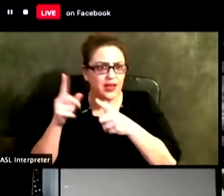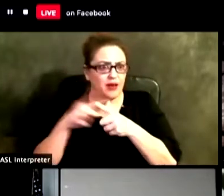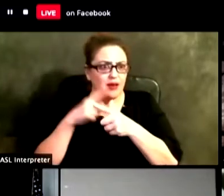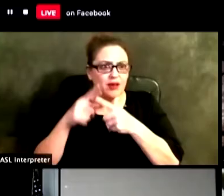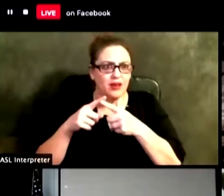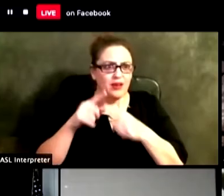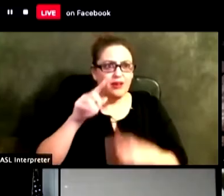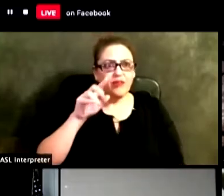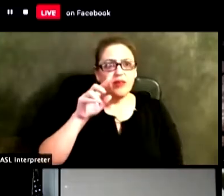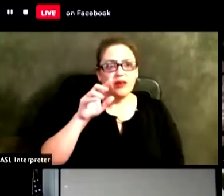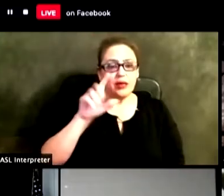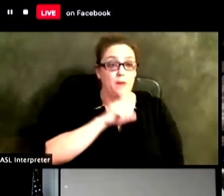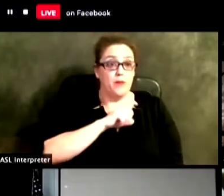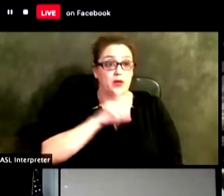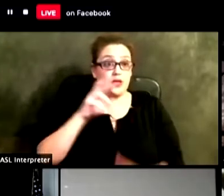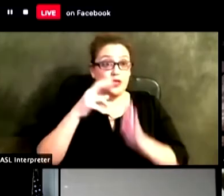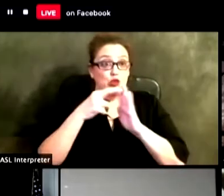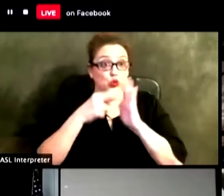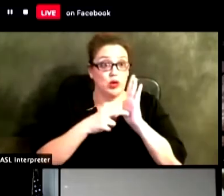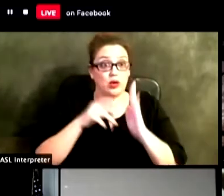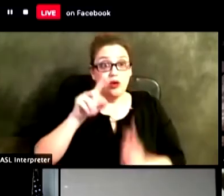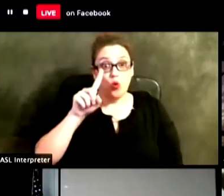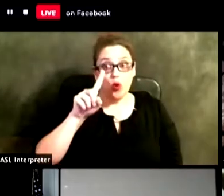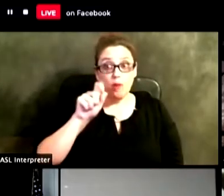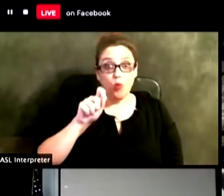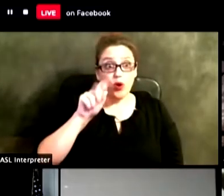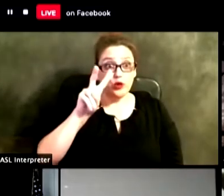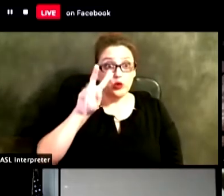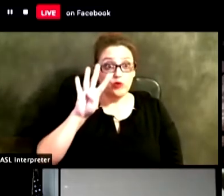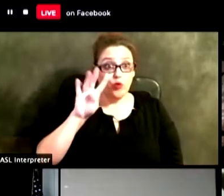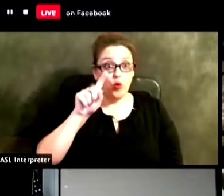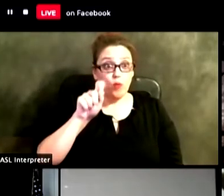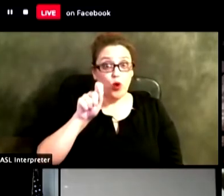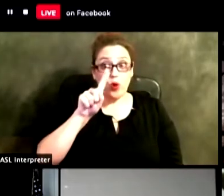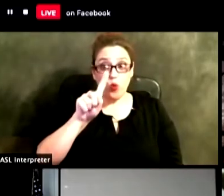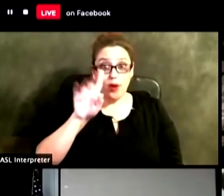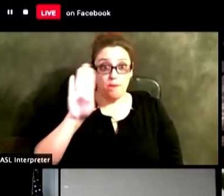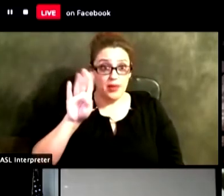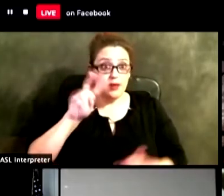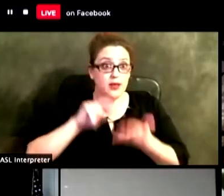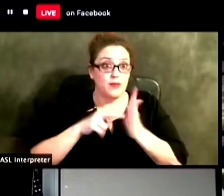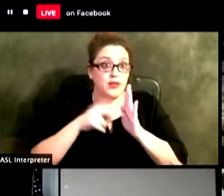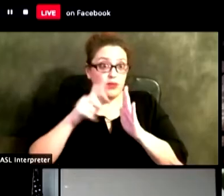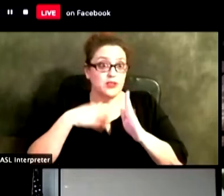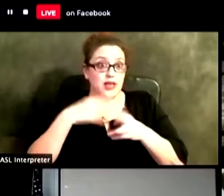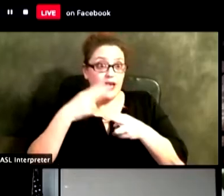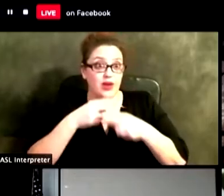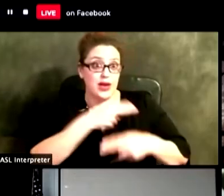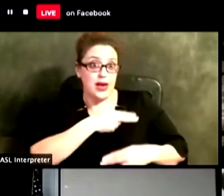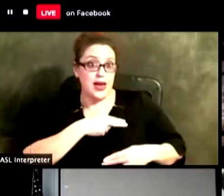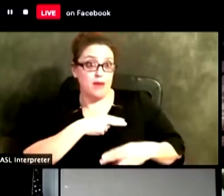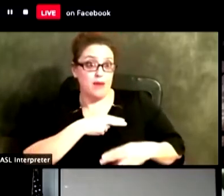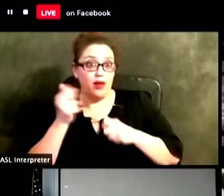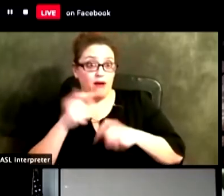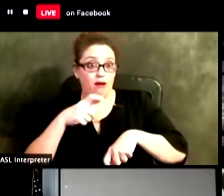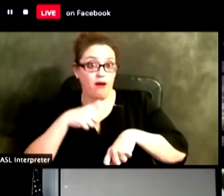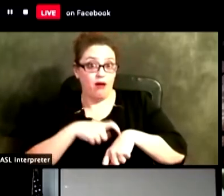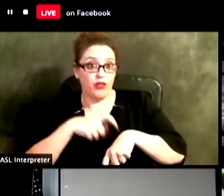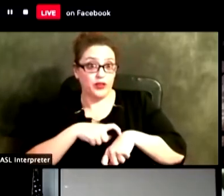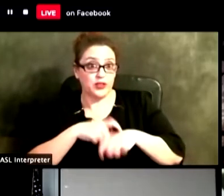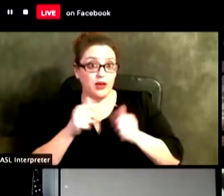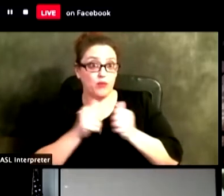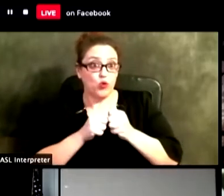1021.4.3B that says that they have to have a cloth nameplate that be worn at all times. Show